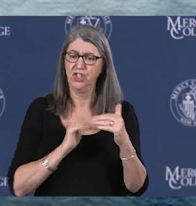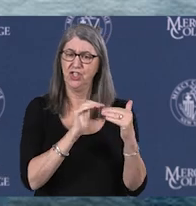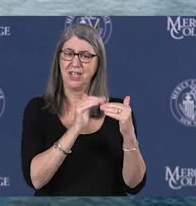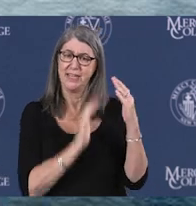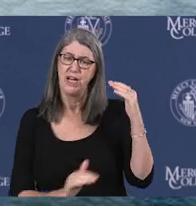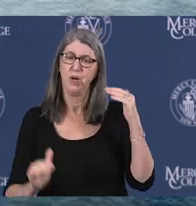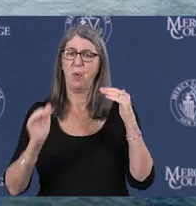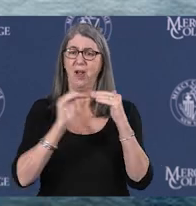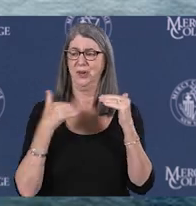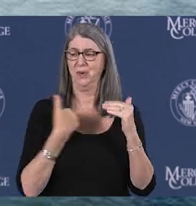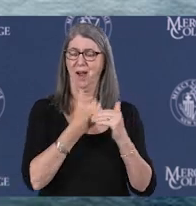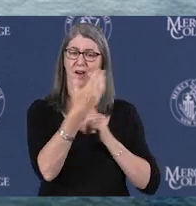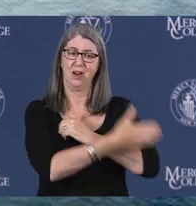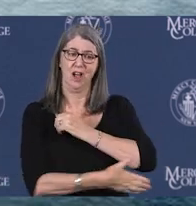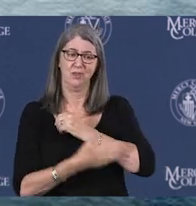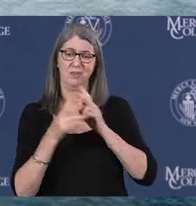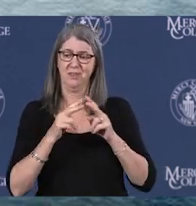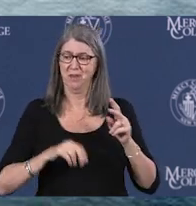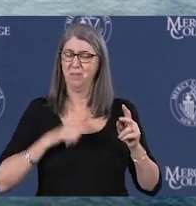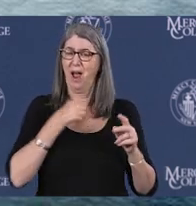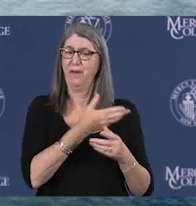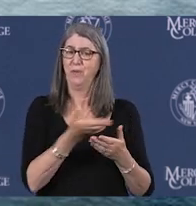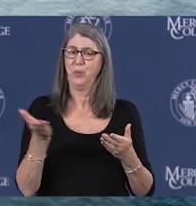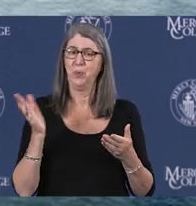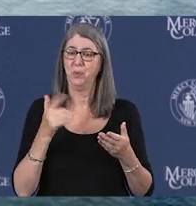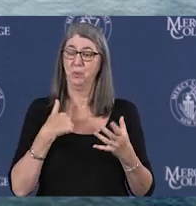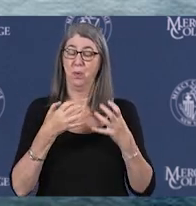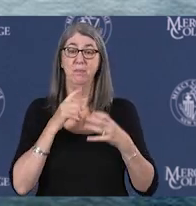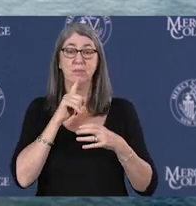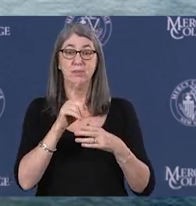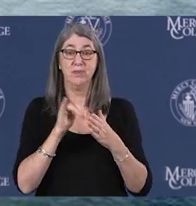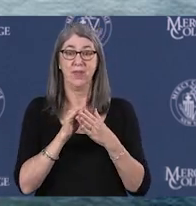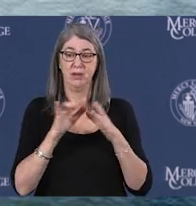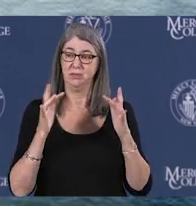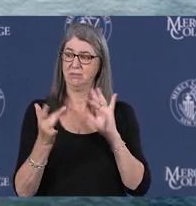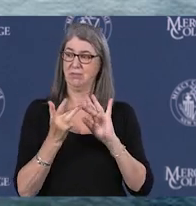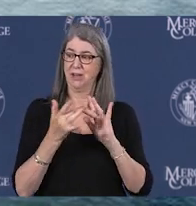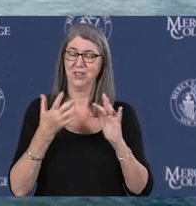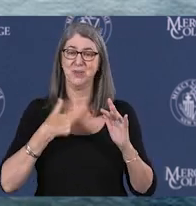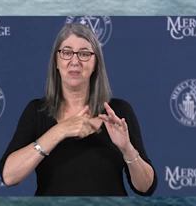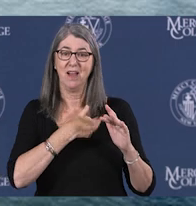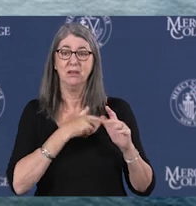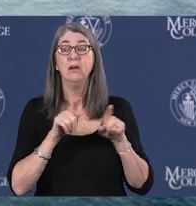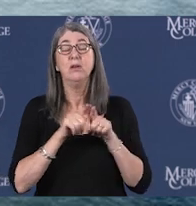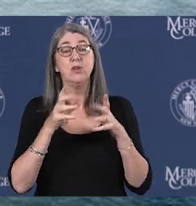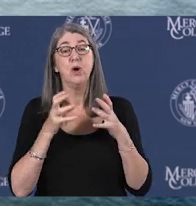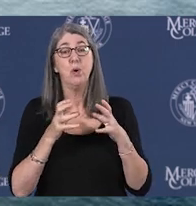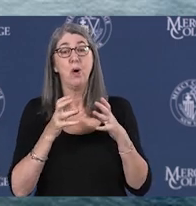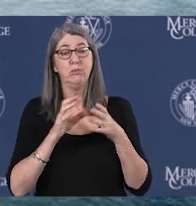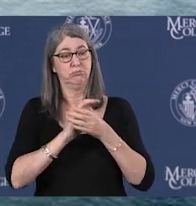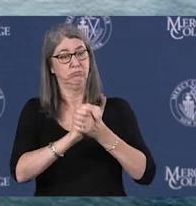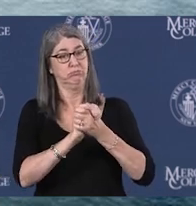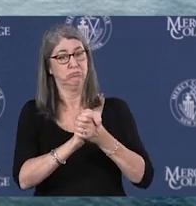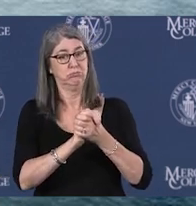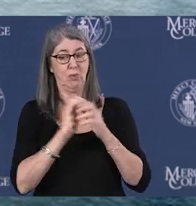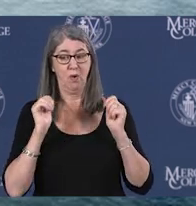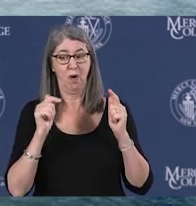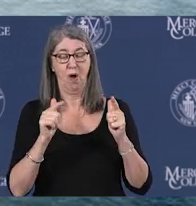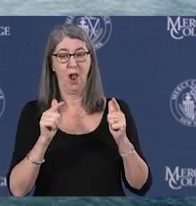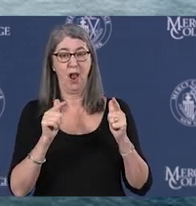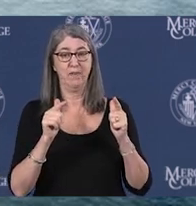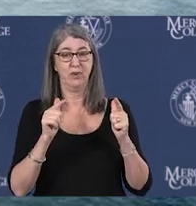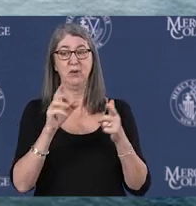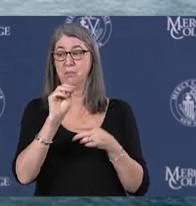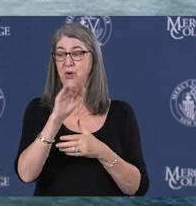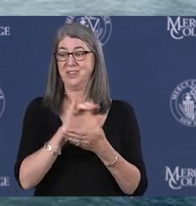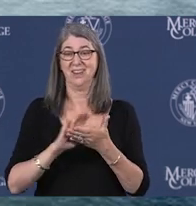and equality to our country. And we're very proud of you, and we want to make sure you stay in touch with us. We also want to congratulate all Mercy